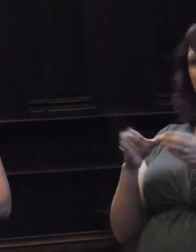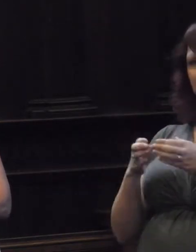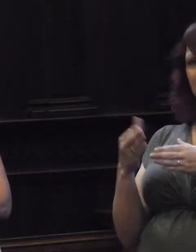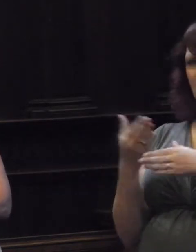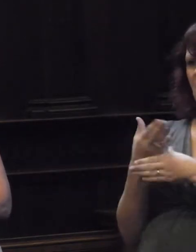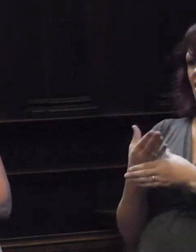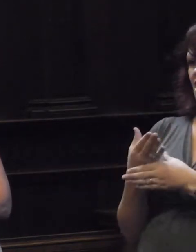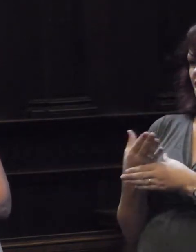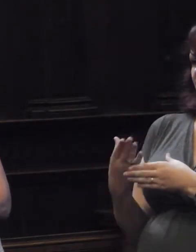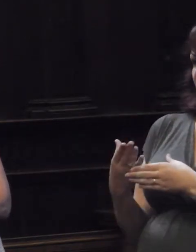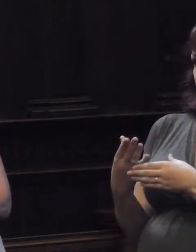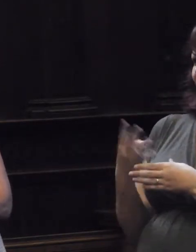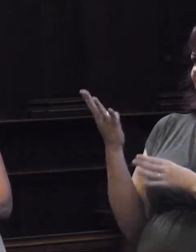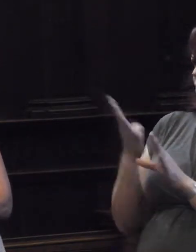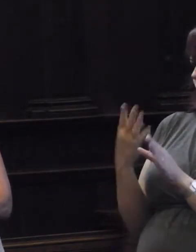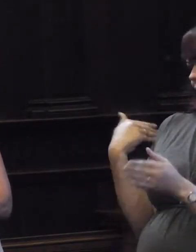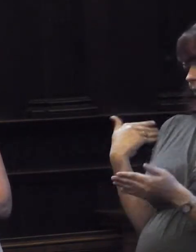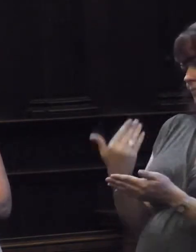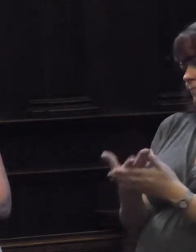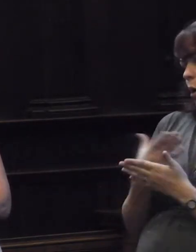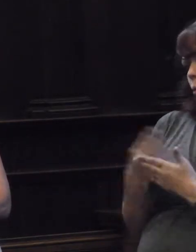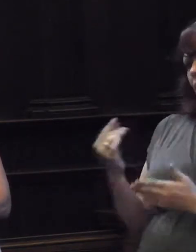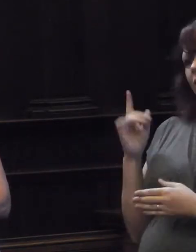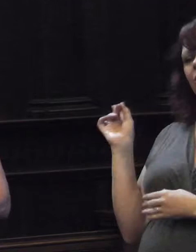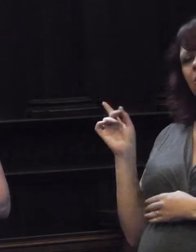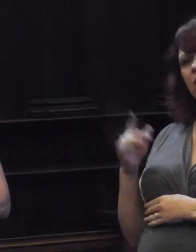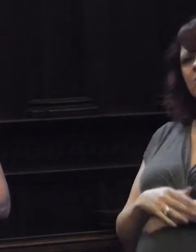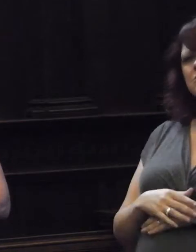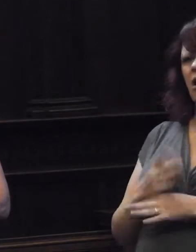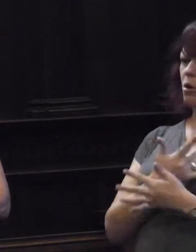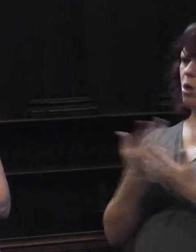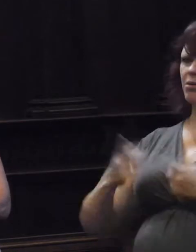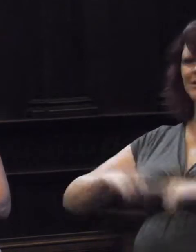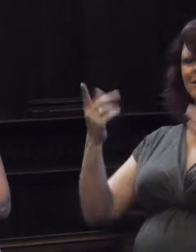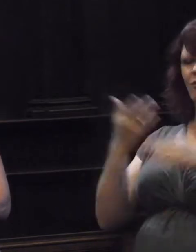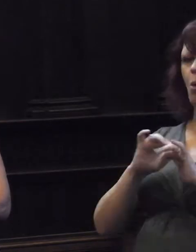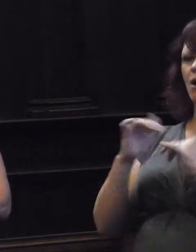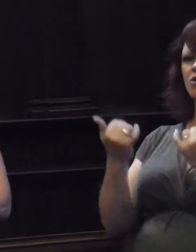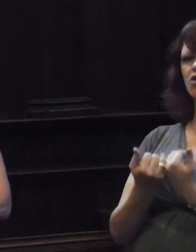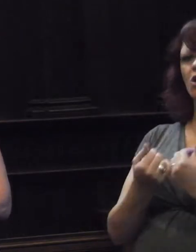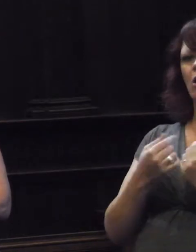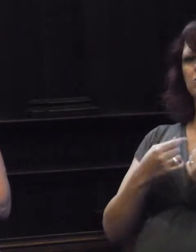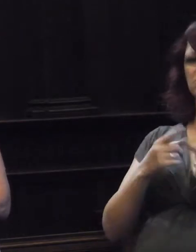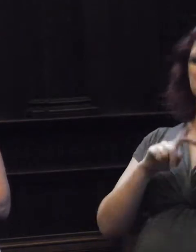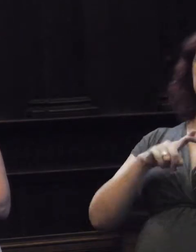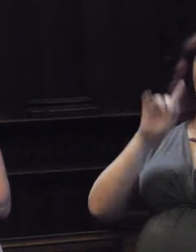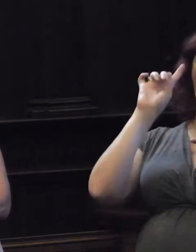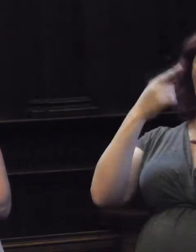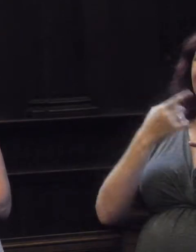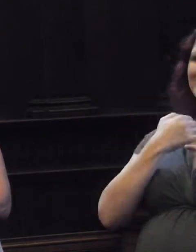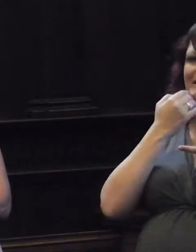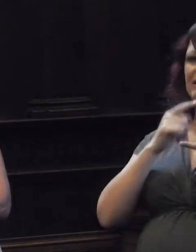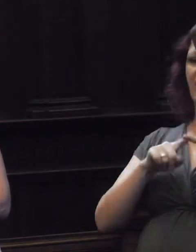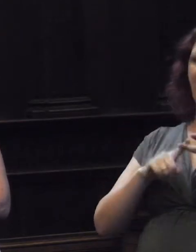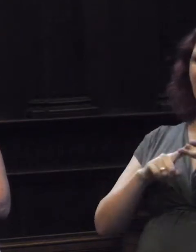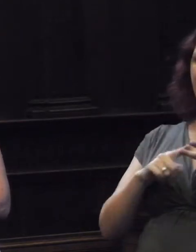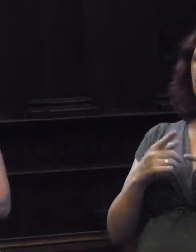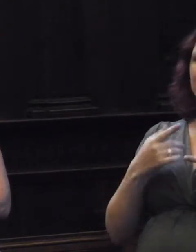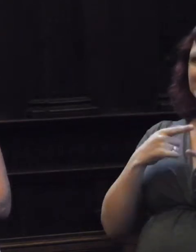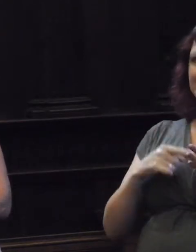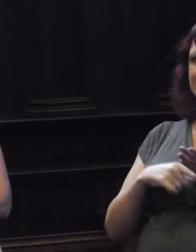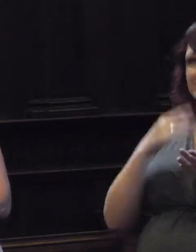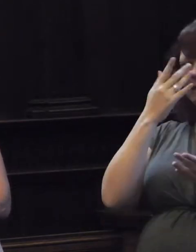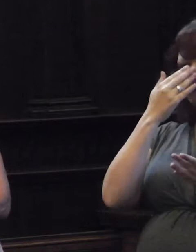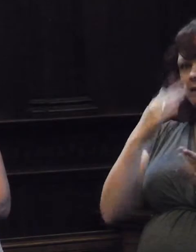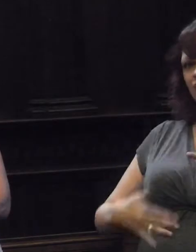School Torquay for the last 4 years. The many workshops include Once is Enough, Teenage Pregnancy, Let's